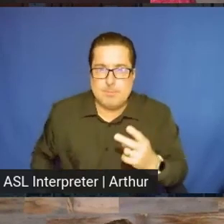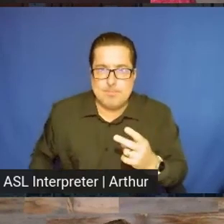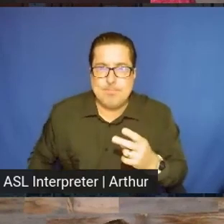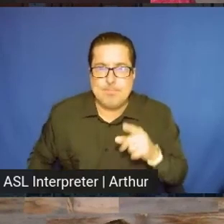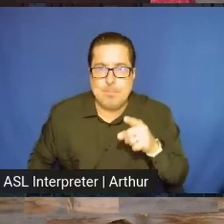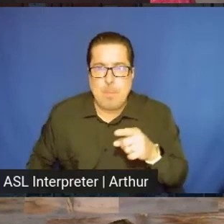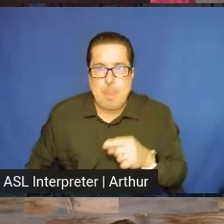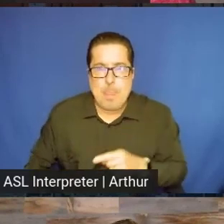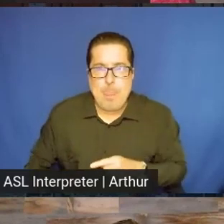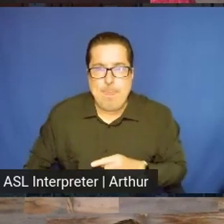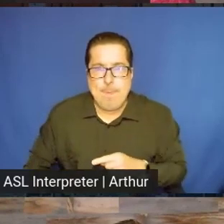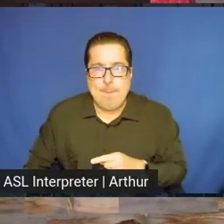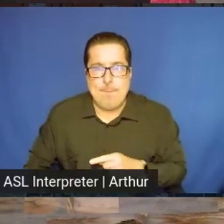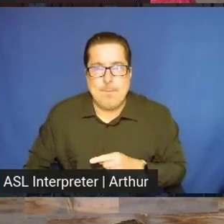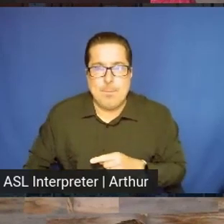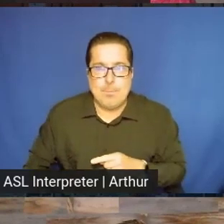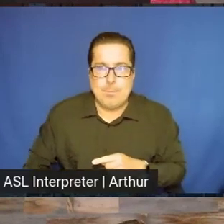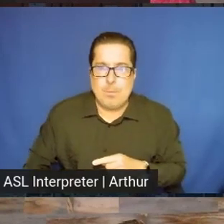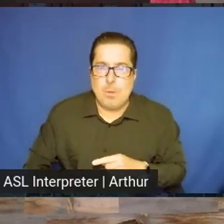IP assignment.